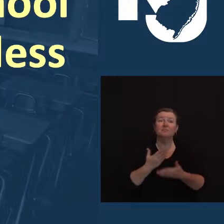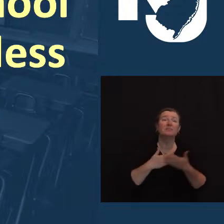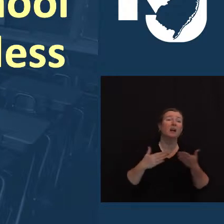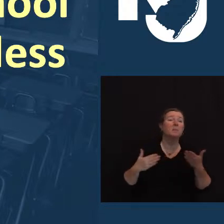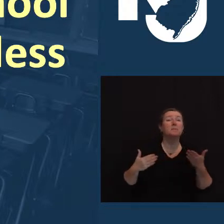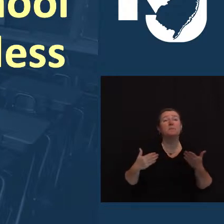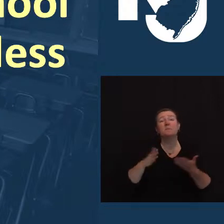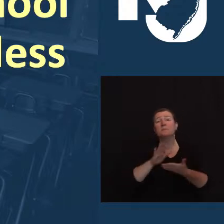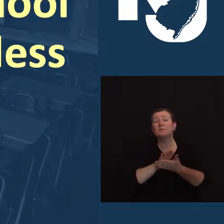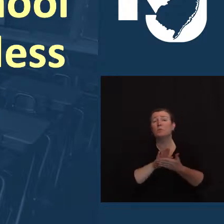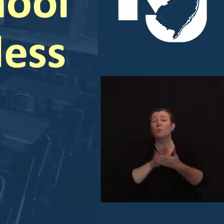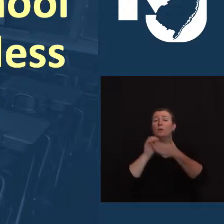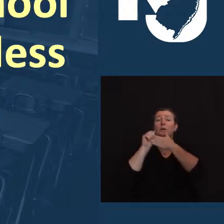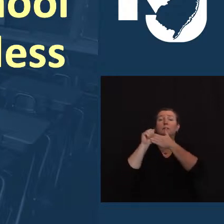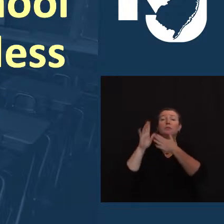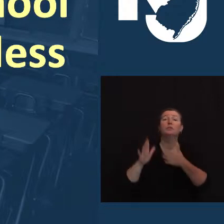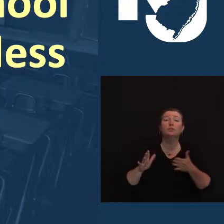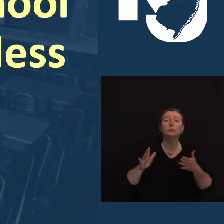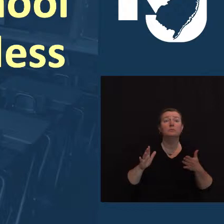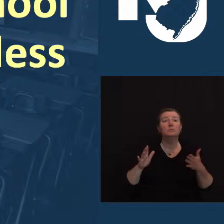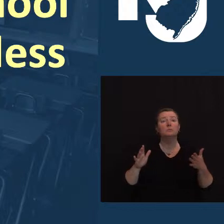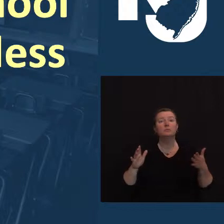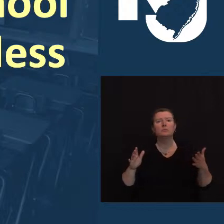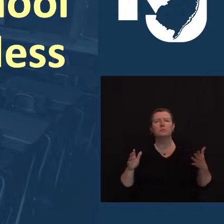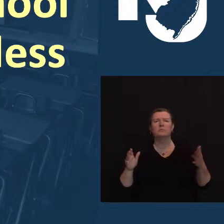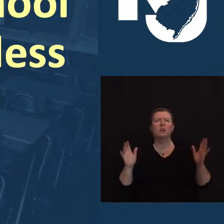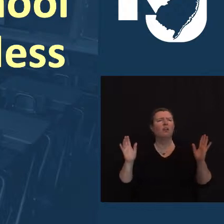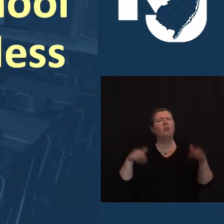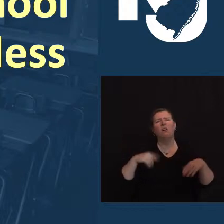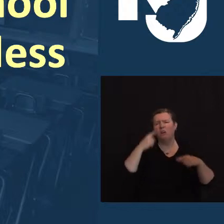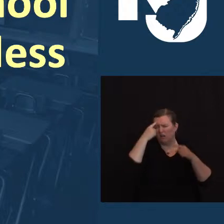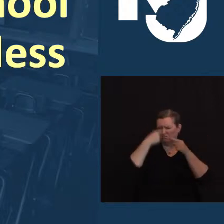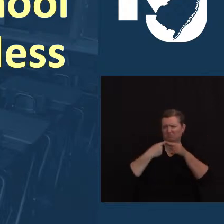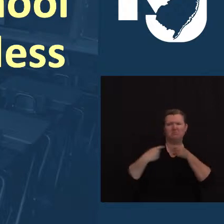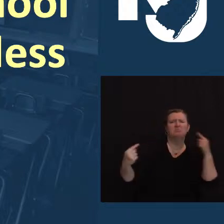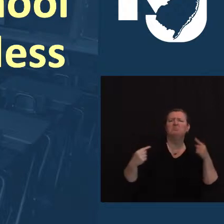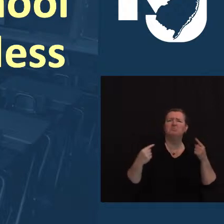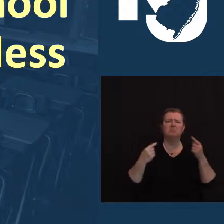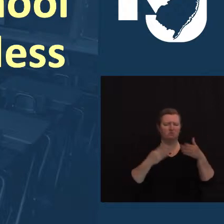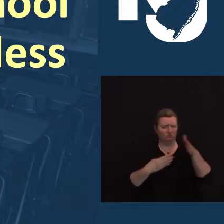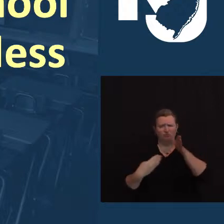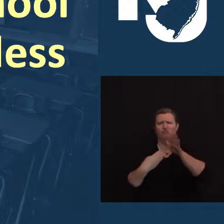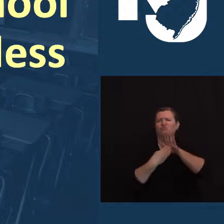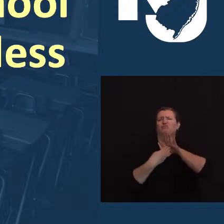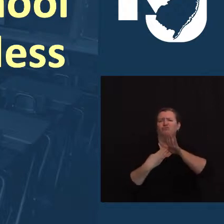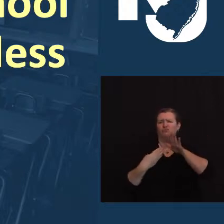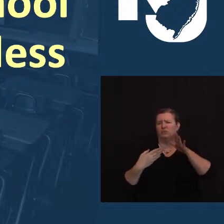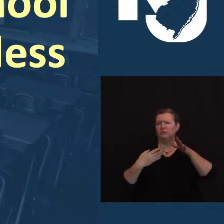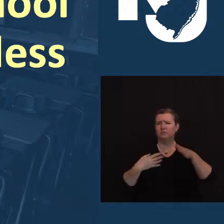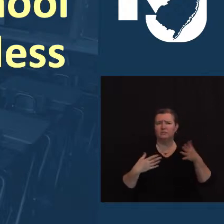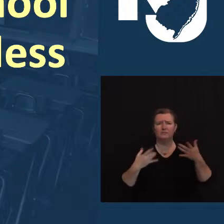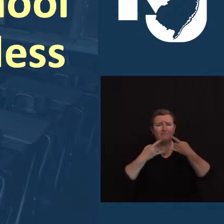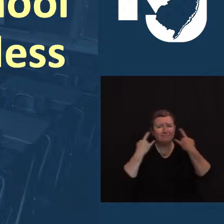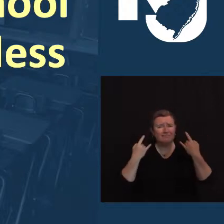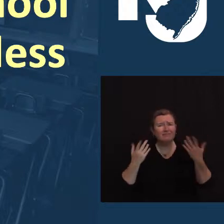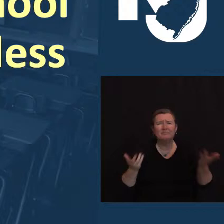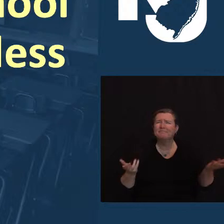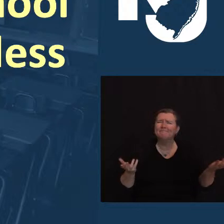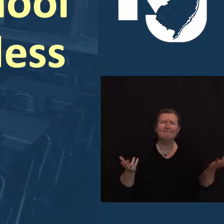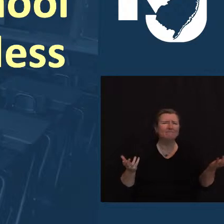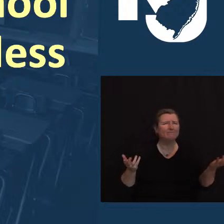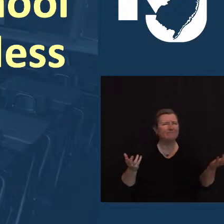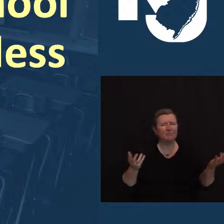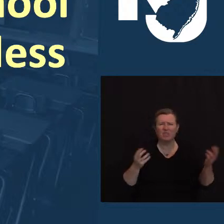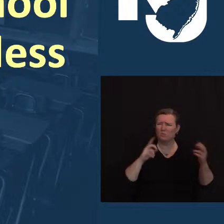public health into something political that our in-school masking policy is not a polite suggestion. We